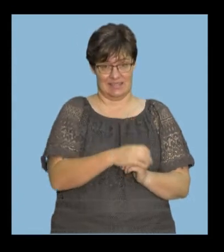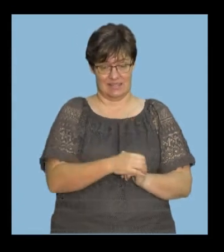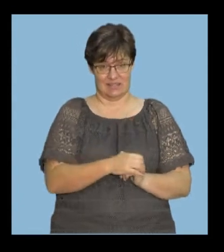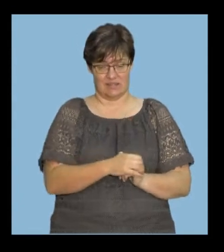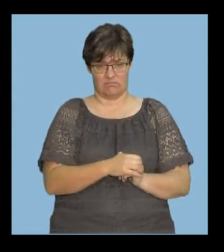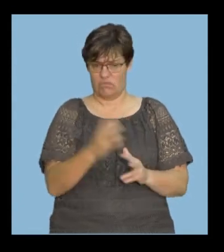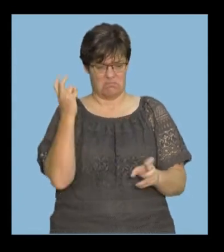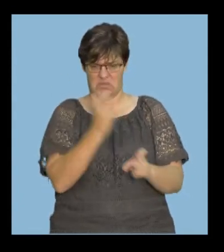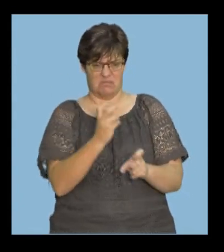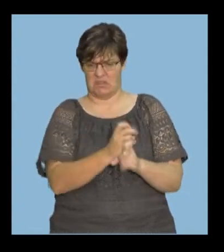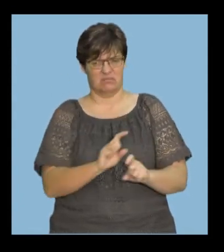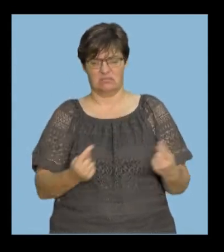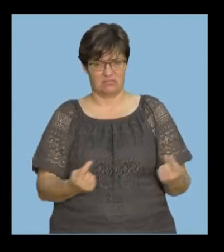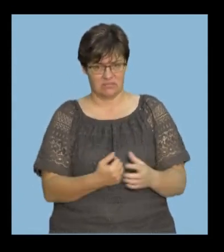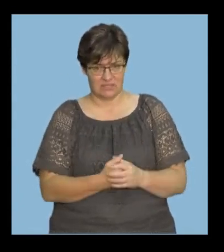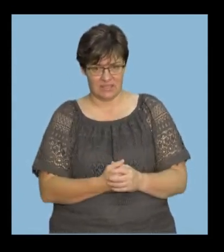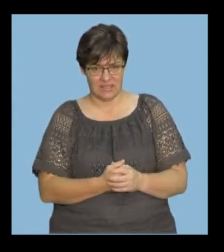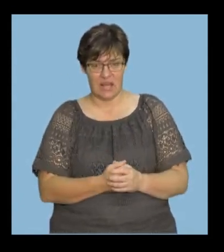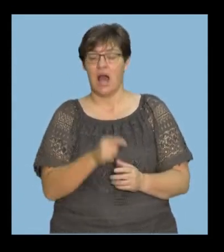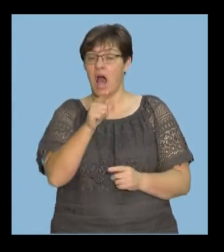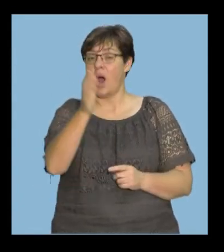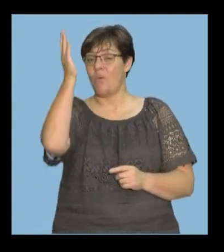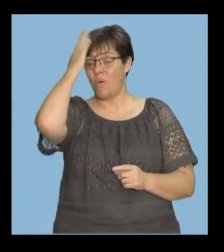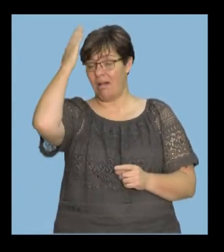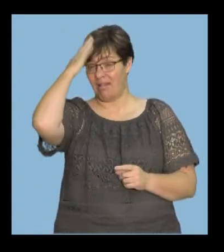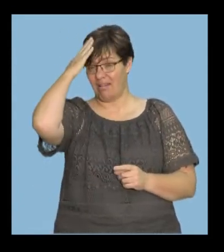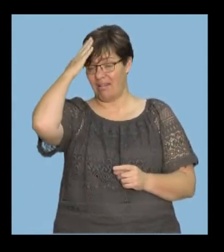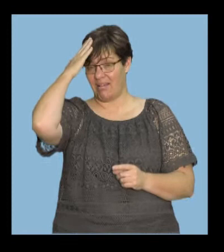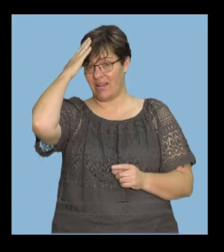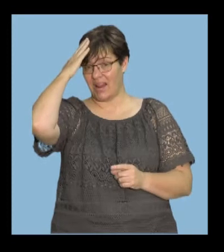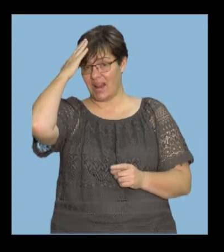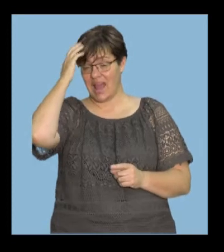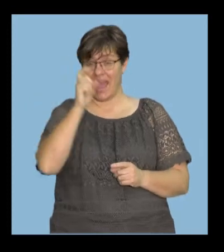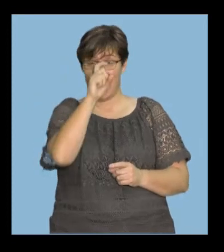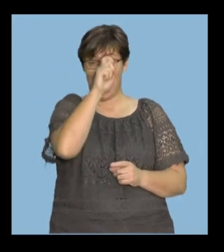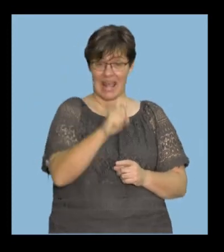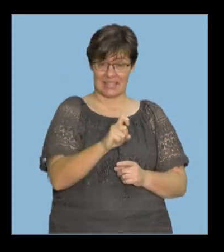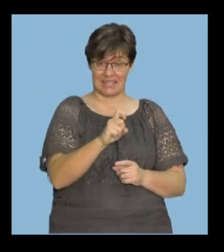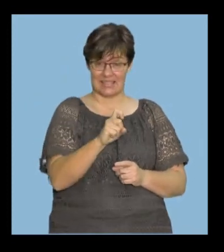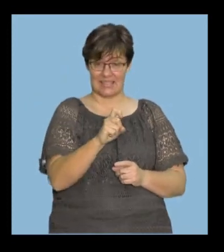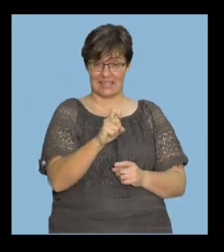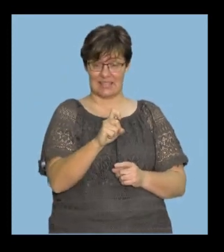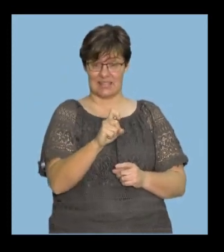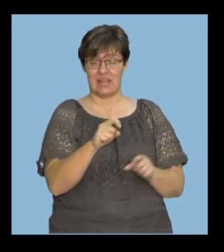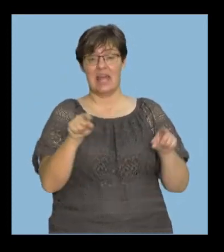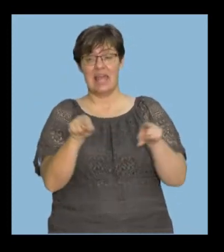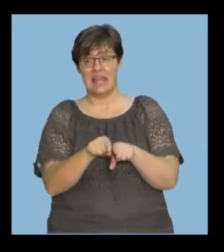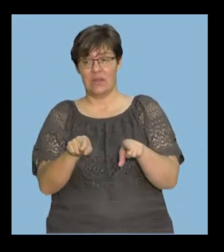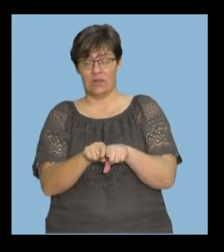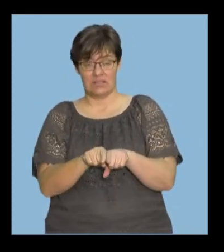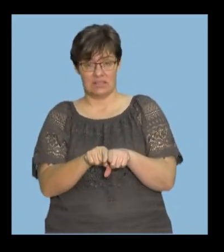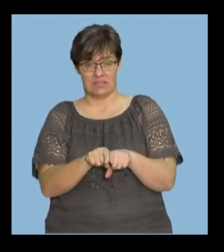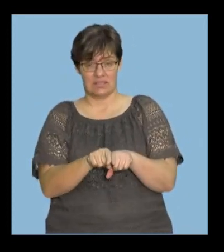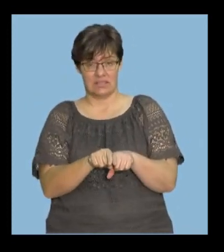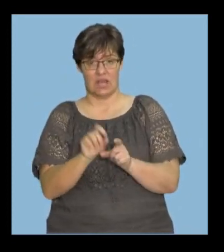X? Well, that's not too difficult. We know that the number of elements in X is